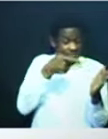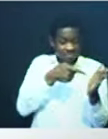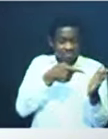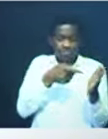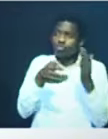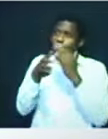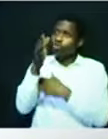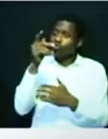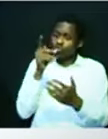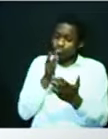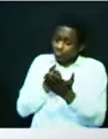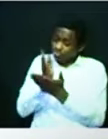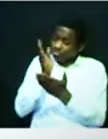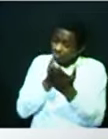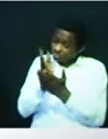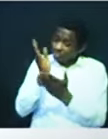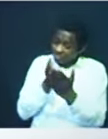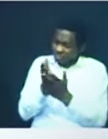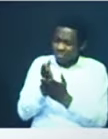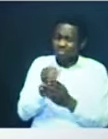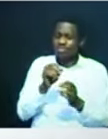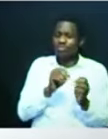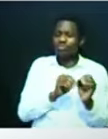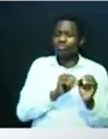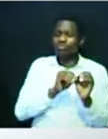of Christ is